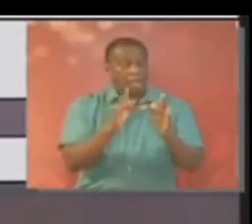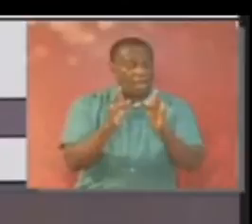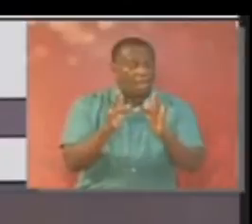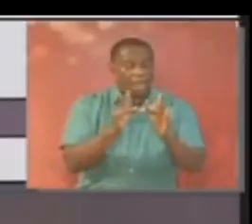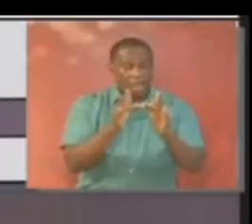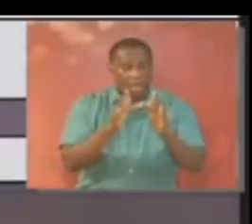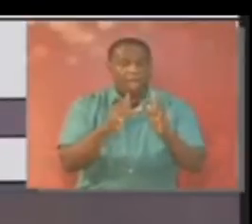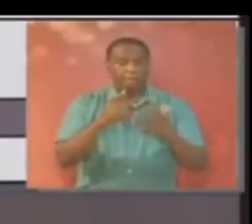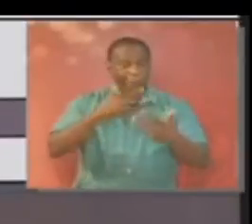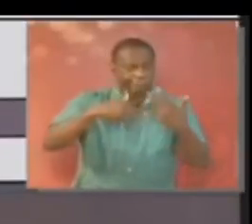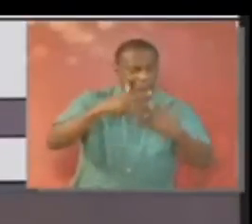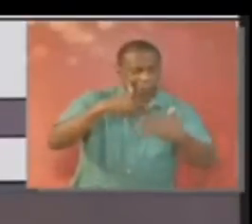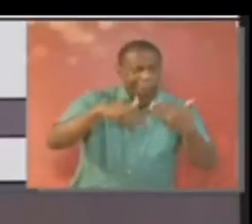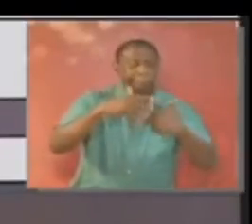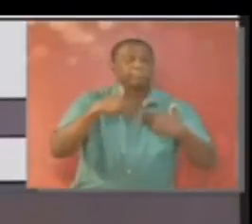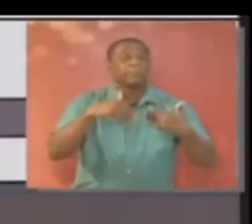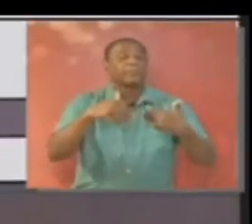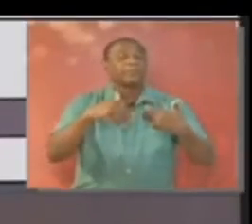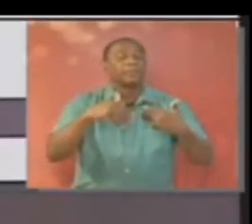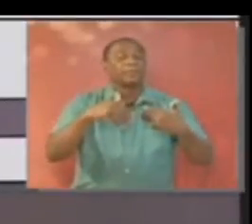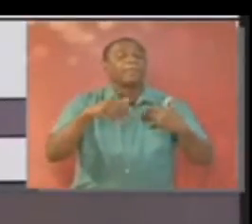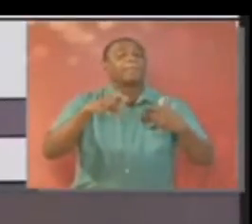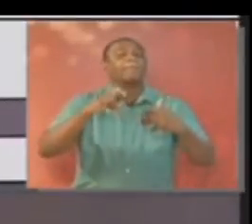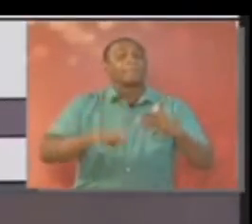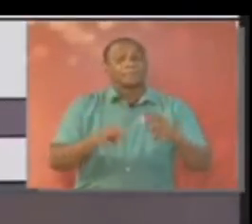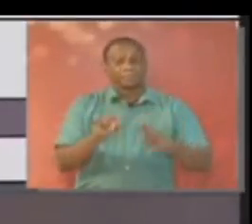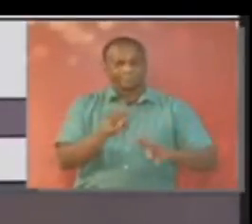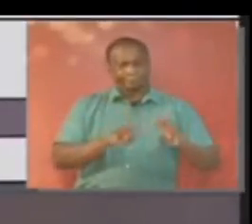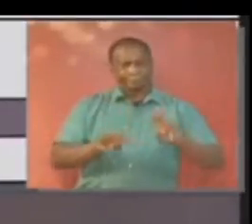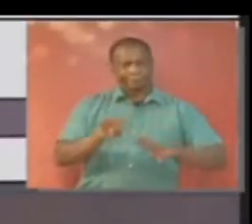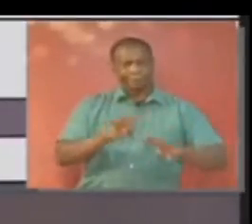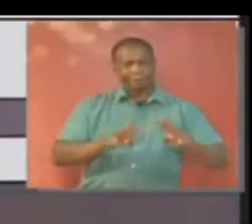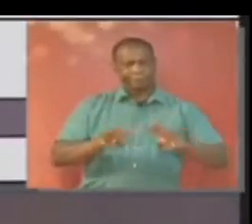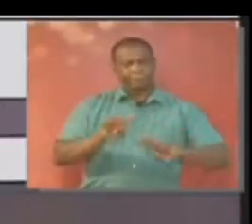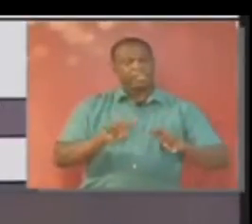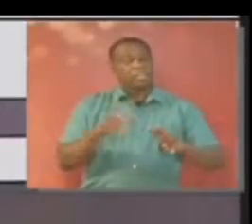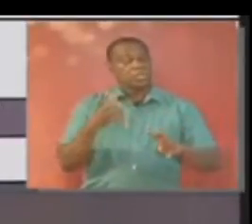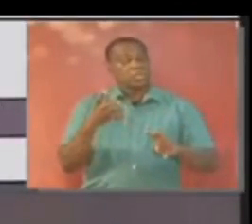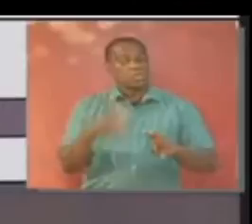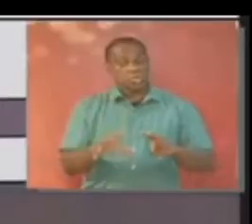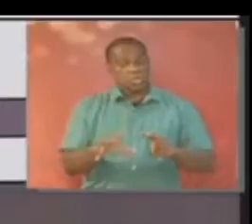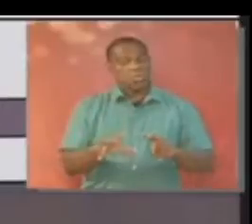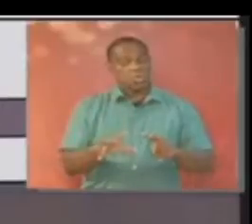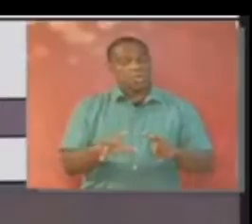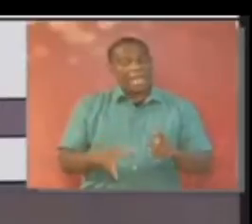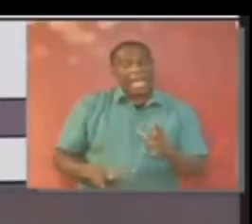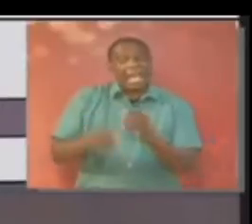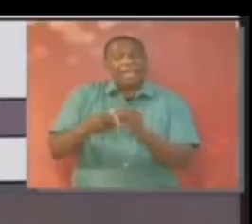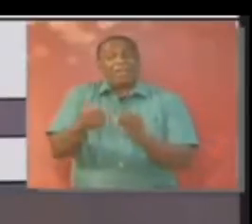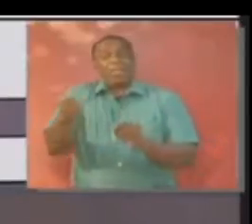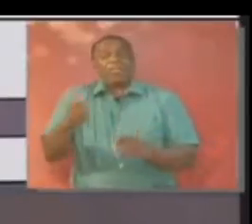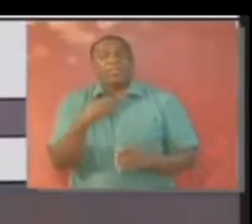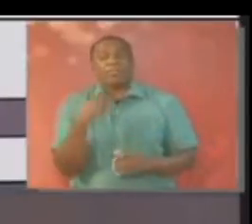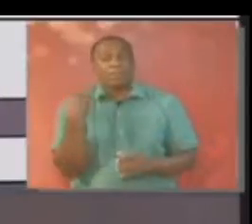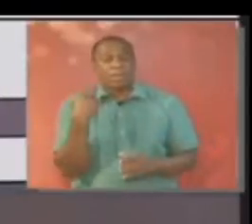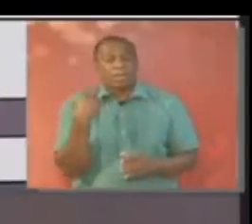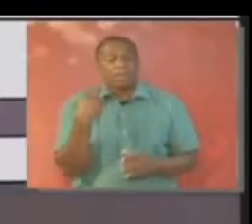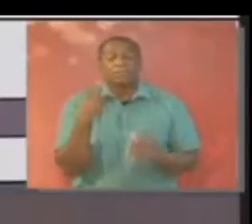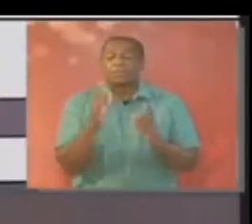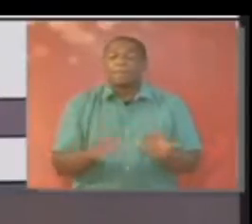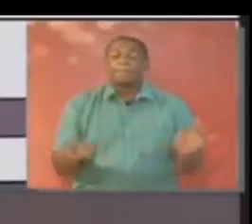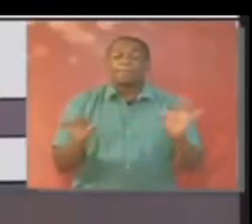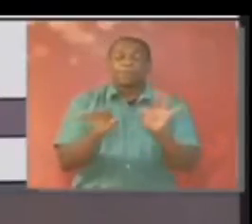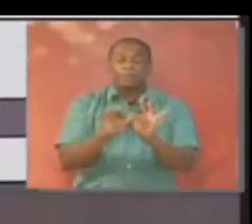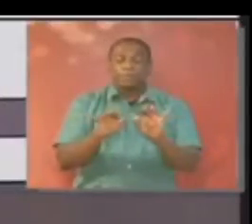don't want to avoid one risk, which is in COVID, and then we introduce another risk for our children. So please do supervise the